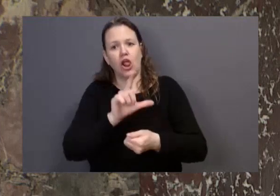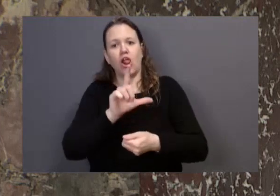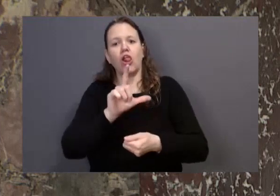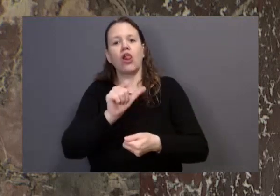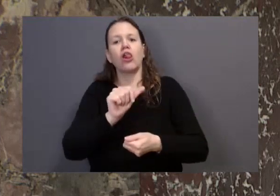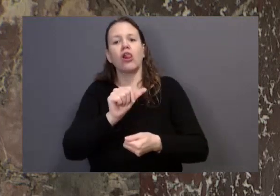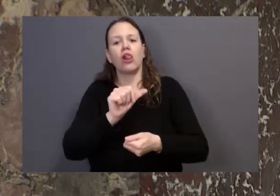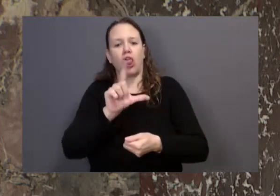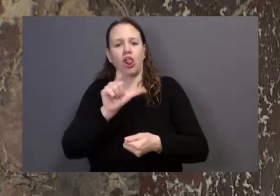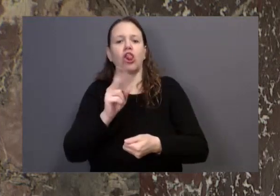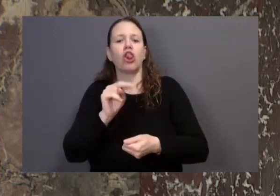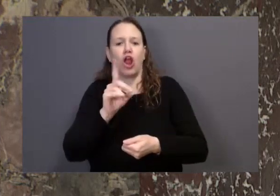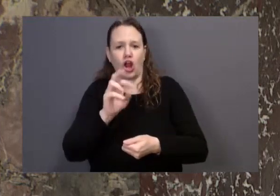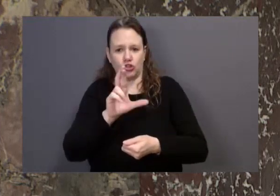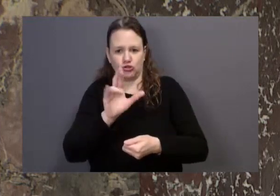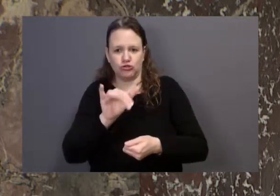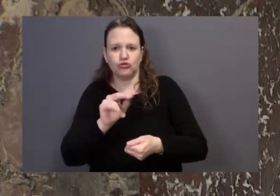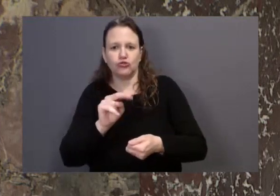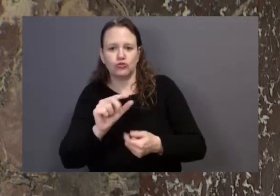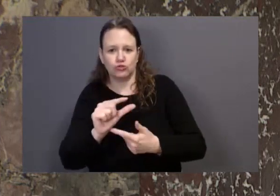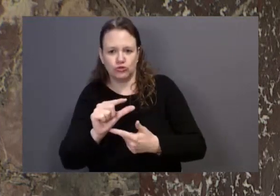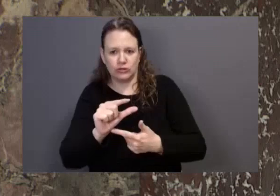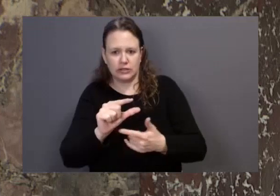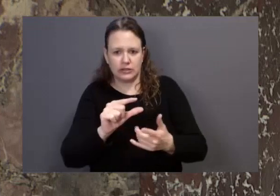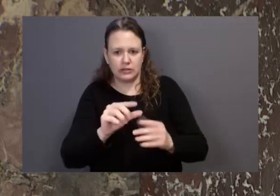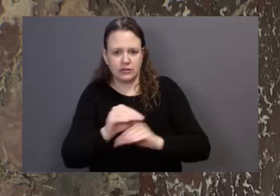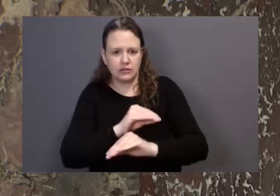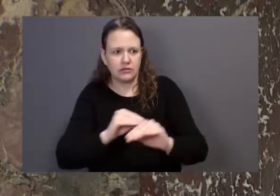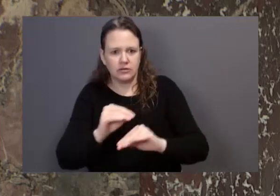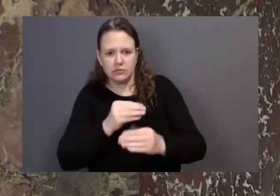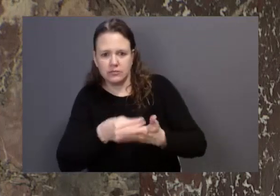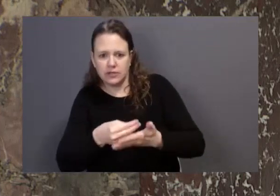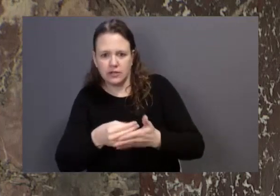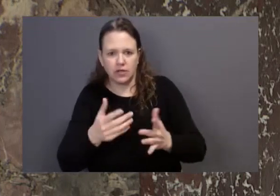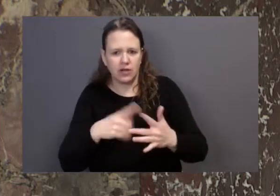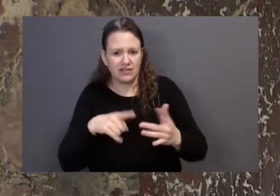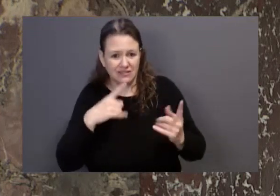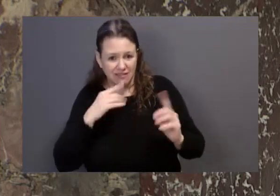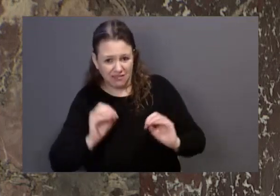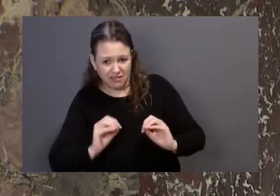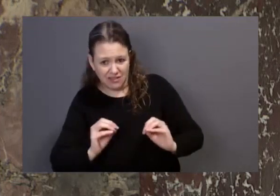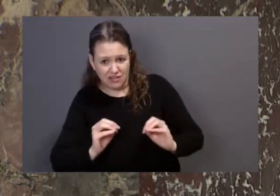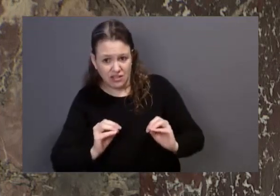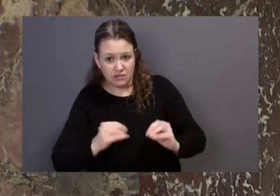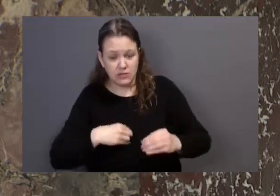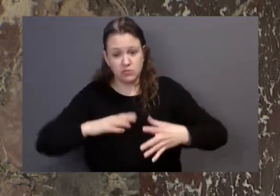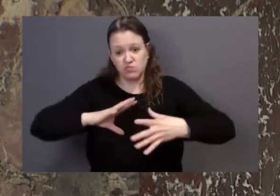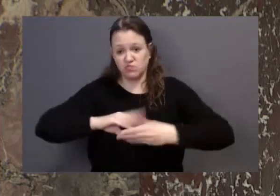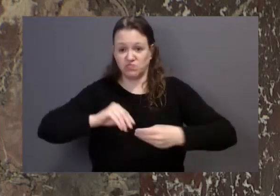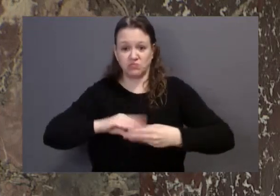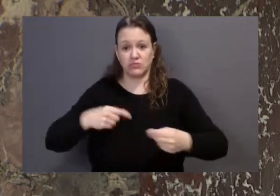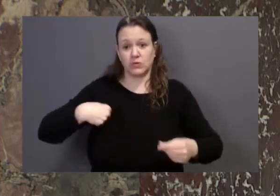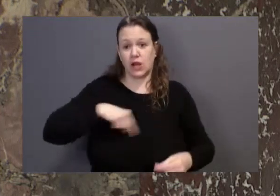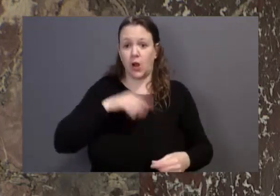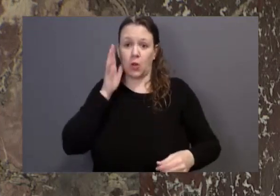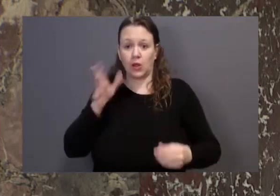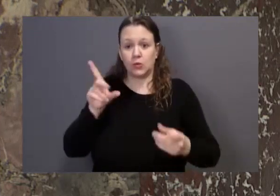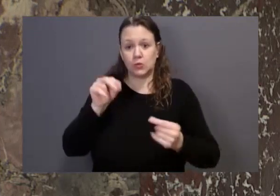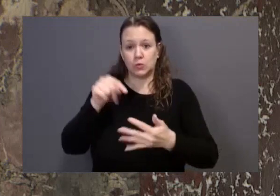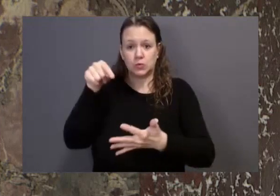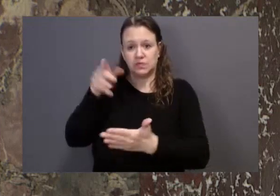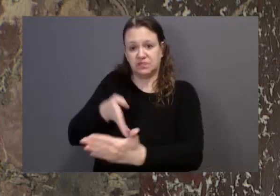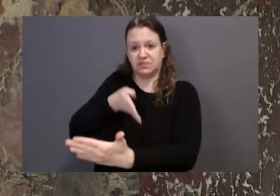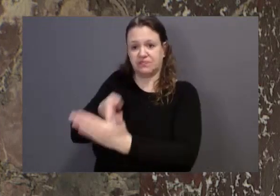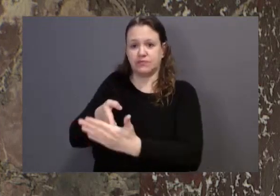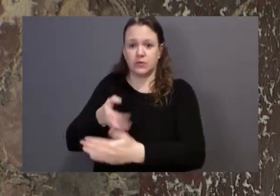says he's going to take action on drug dealers. Well, where was he when that was going on, when he was sitting and that party was sitting on this side of the